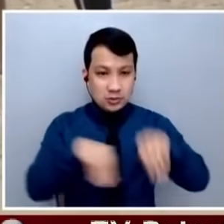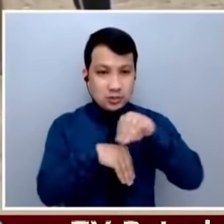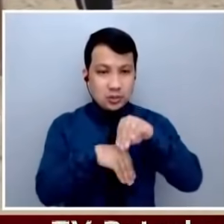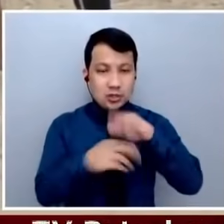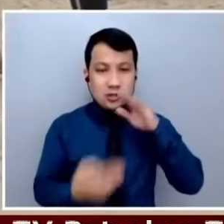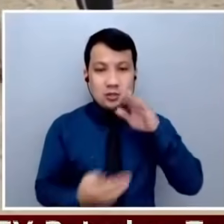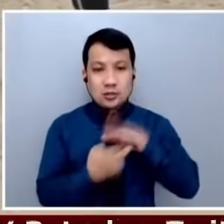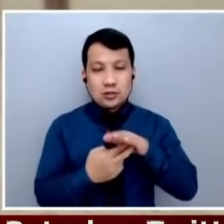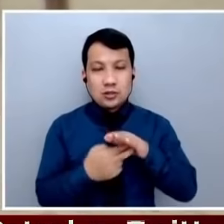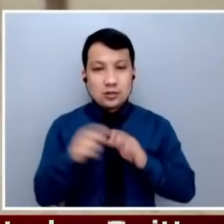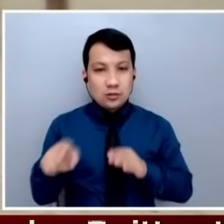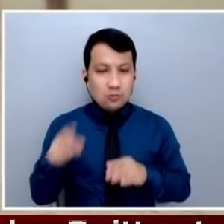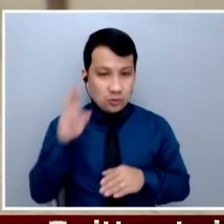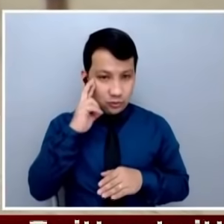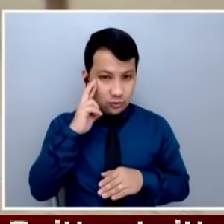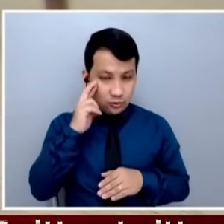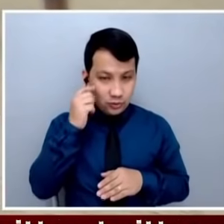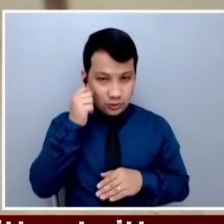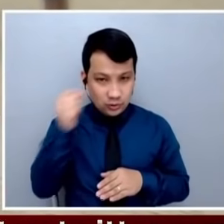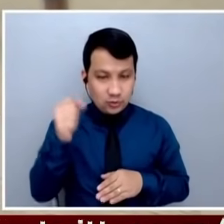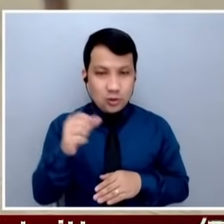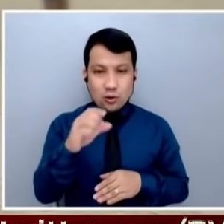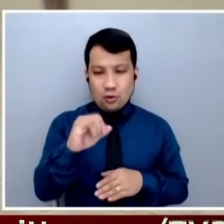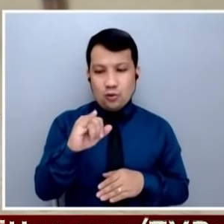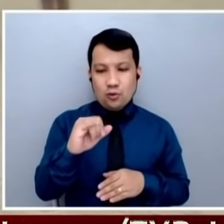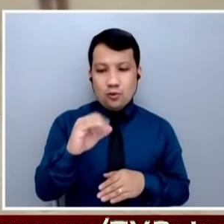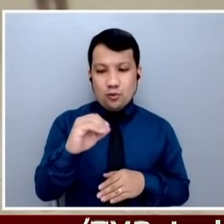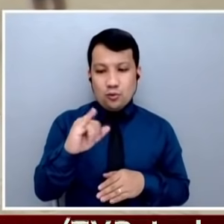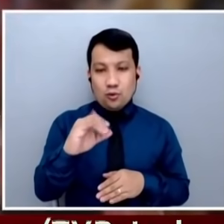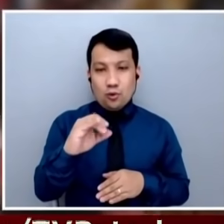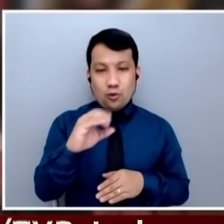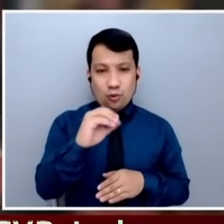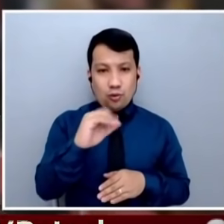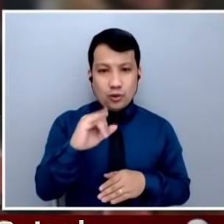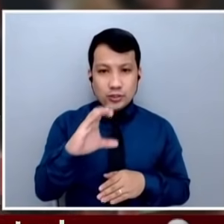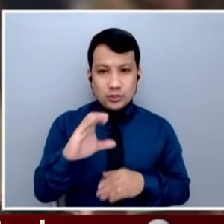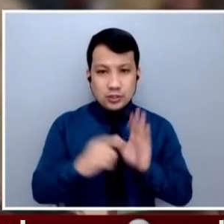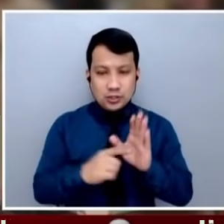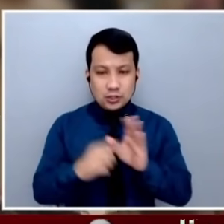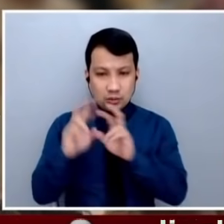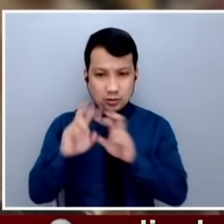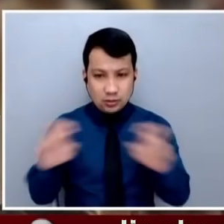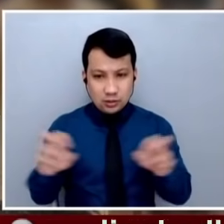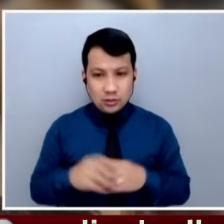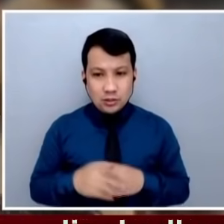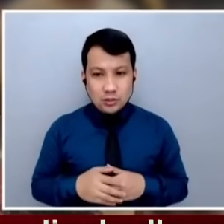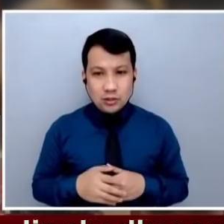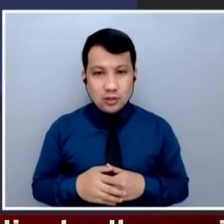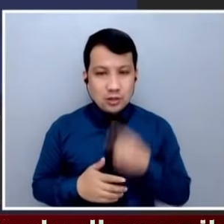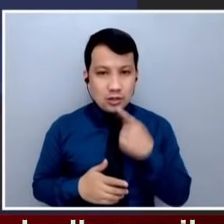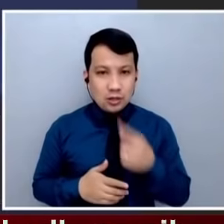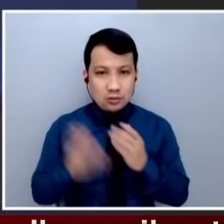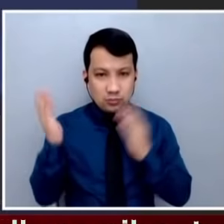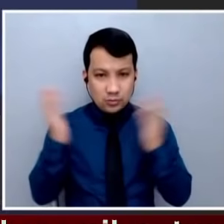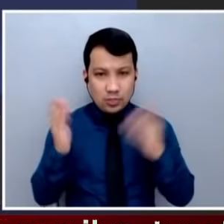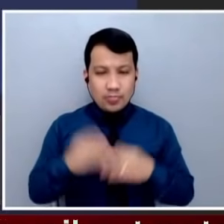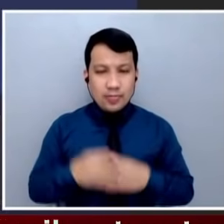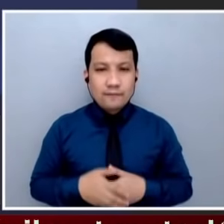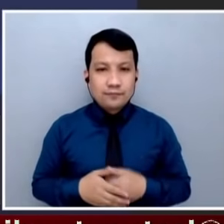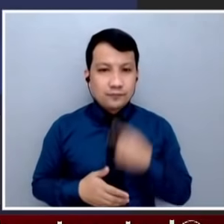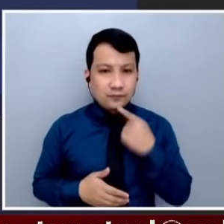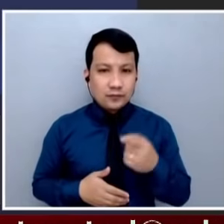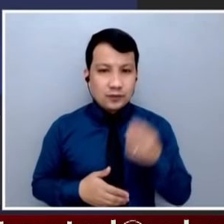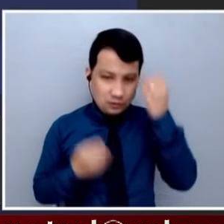Retired General Ruel Sorilla ang OIC Director ng Environmental Law Enforcement and Protection Service. The